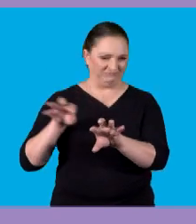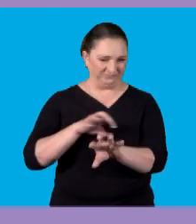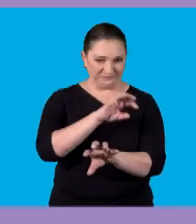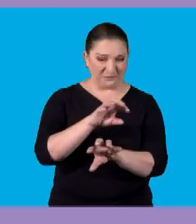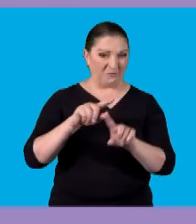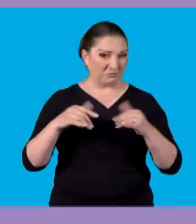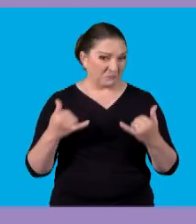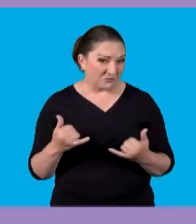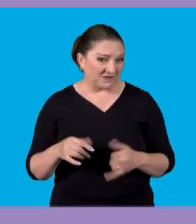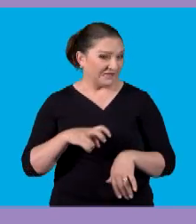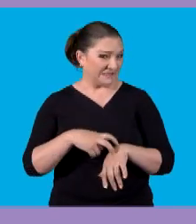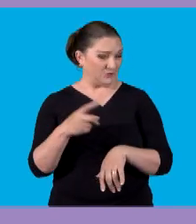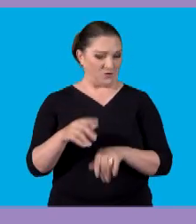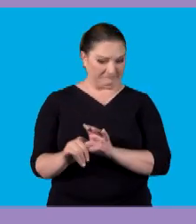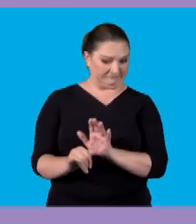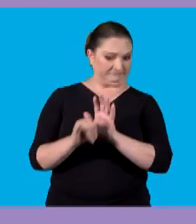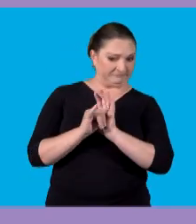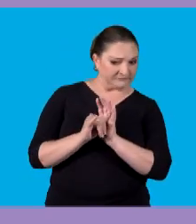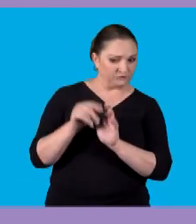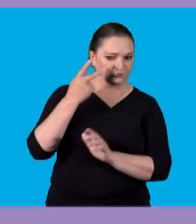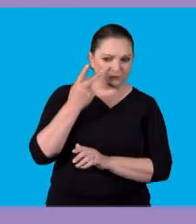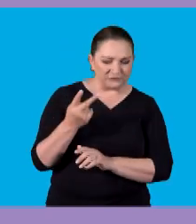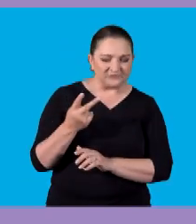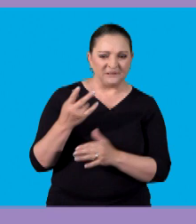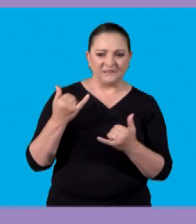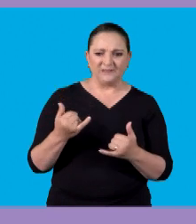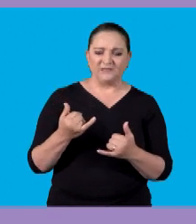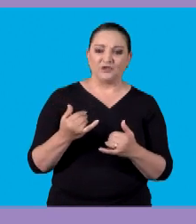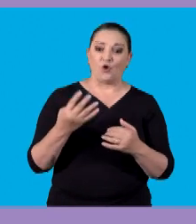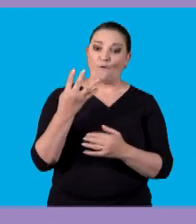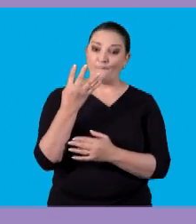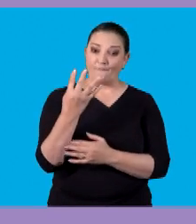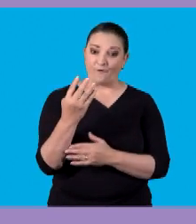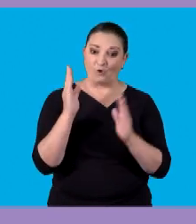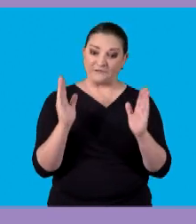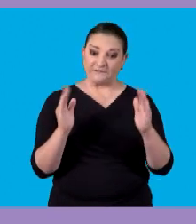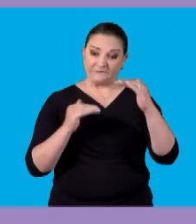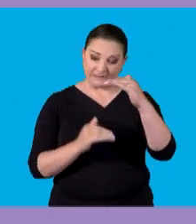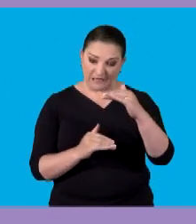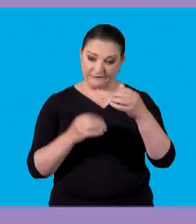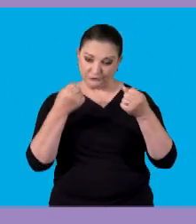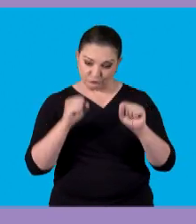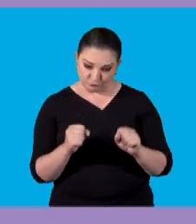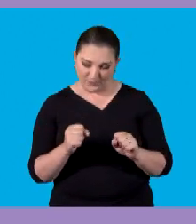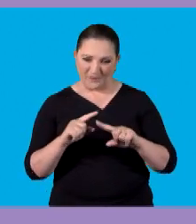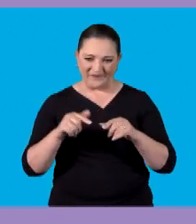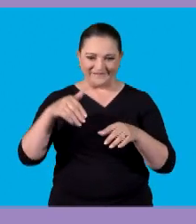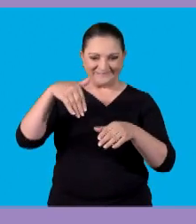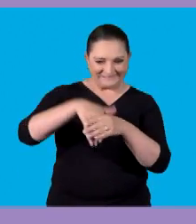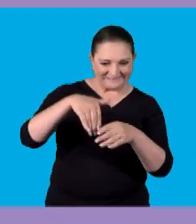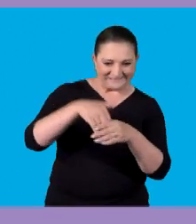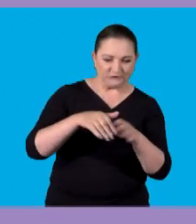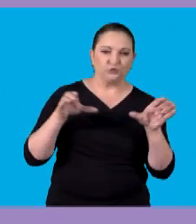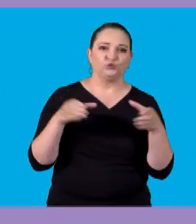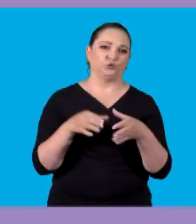lesson, you must be able to identify the different types of quadrilaterals and their